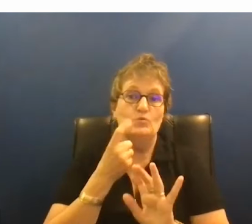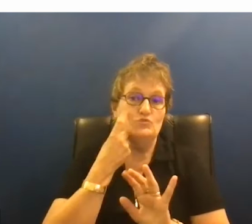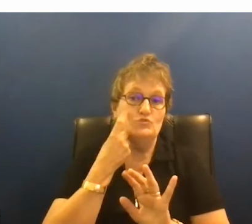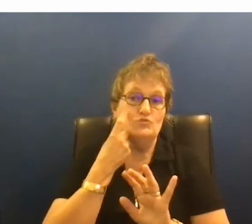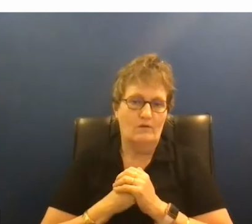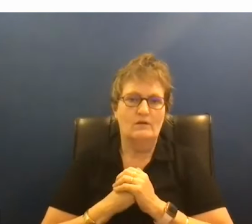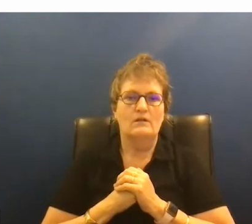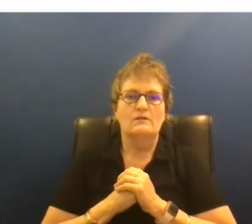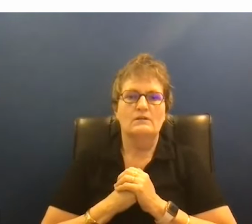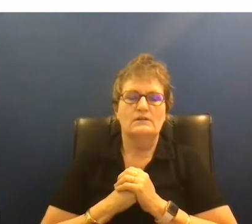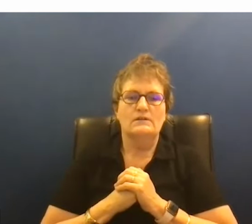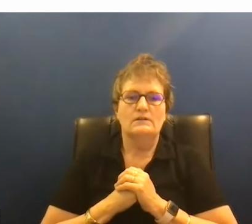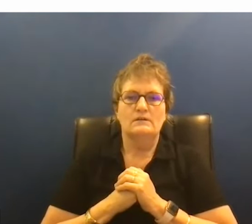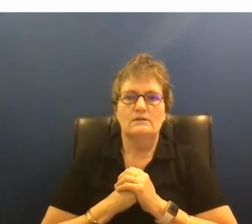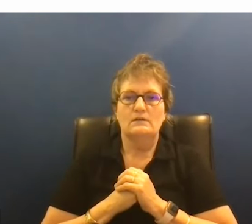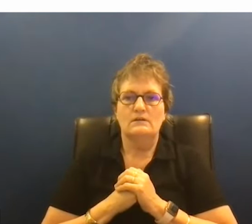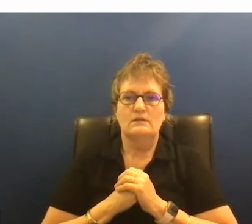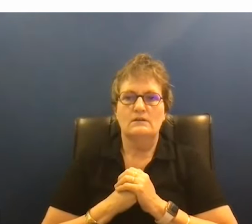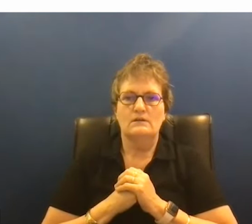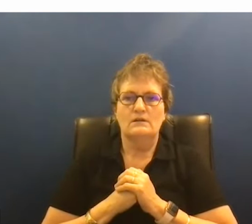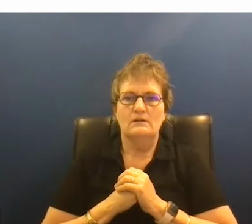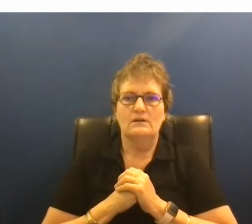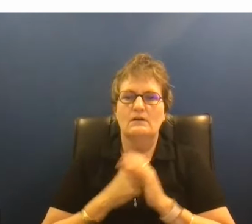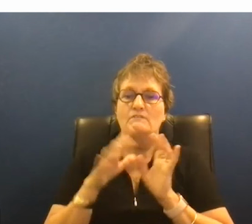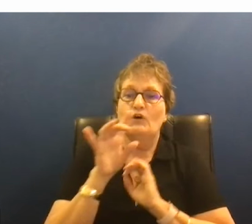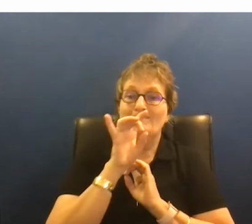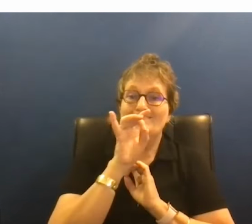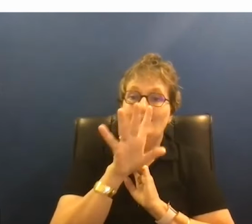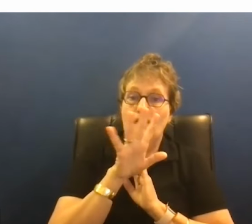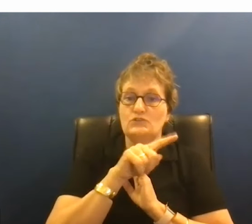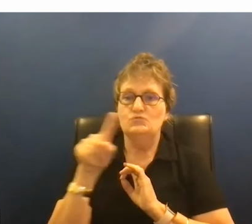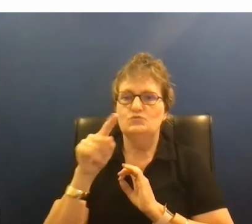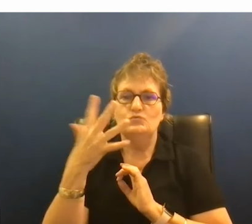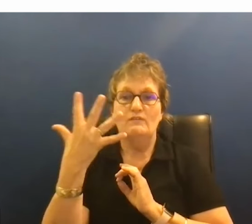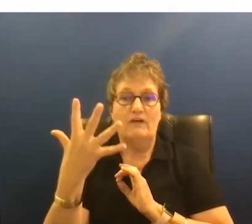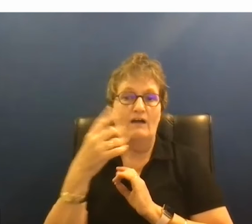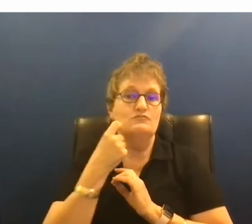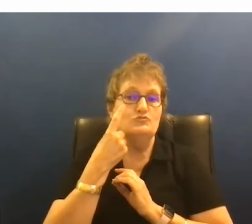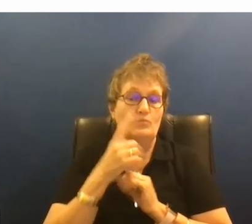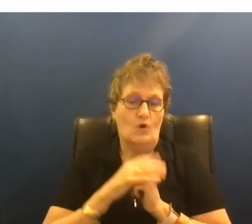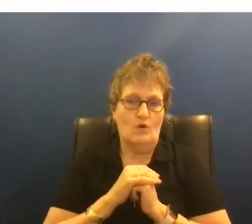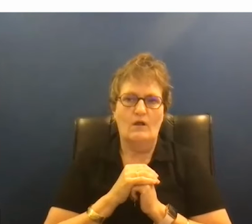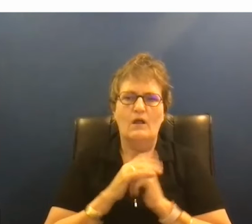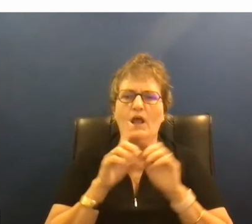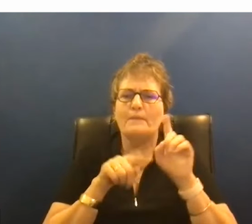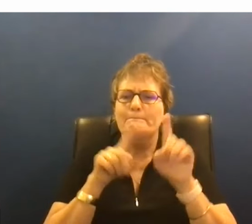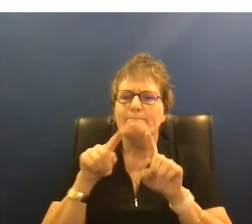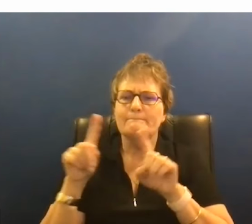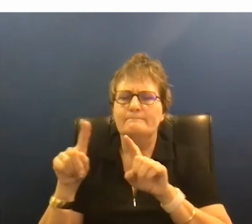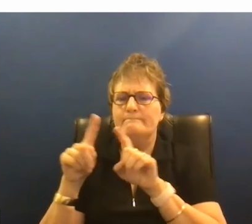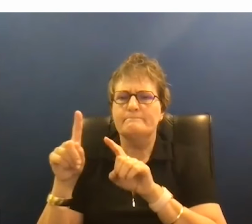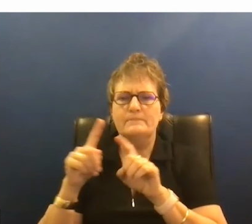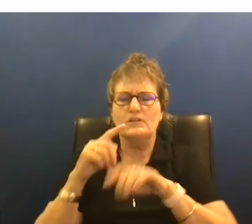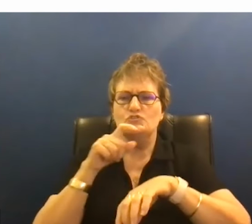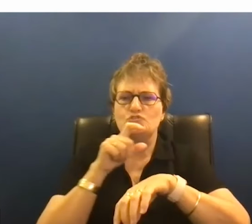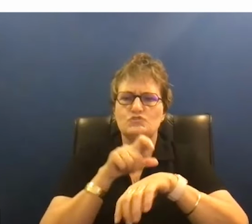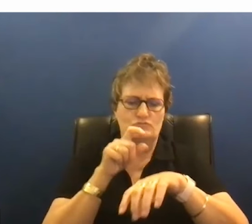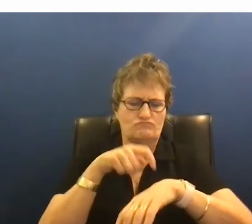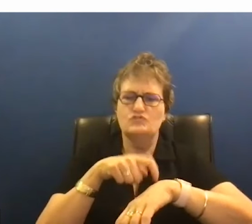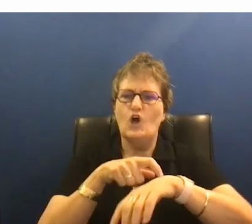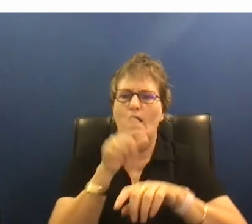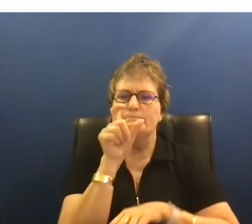are, it is run from 10 o'clock to 5 o'clock. There are multiple time slots available. So